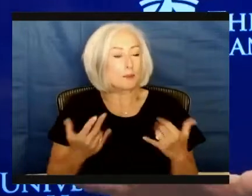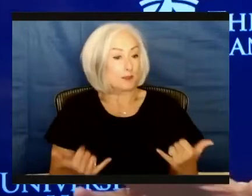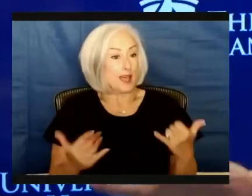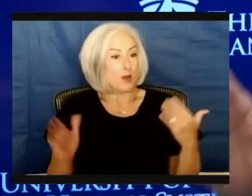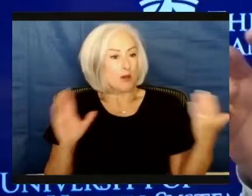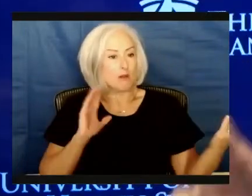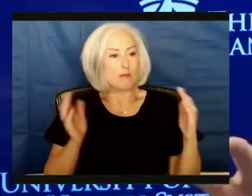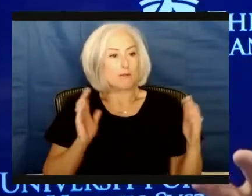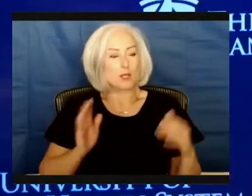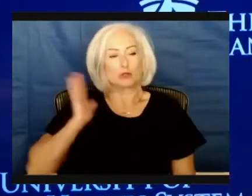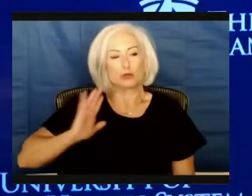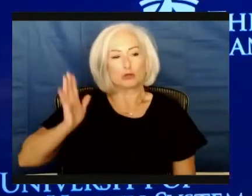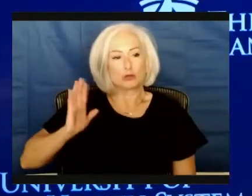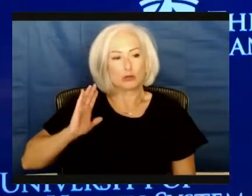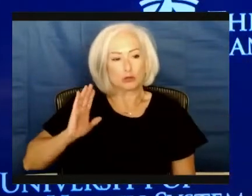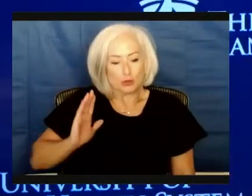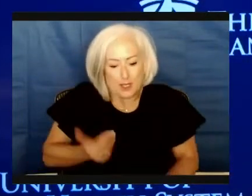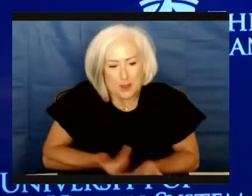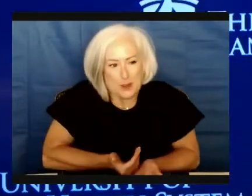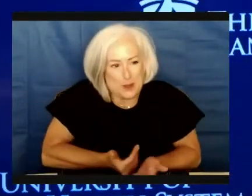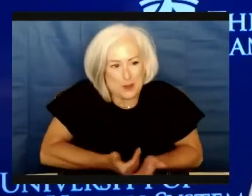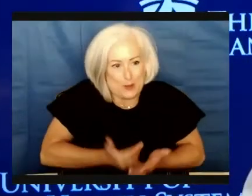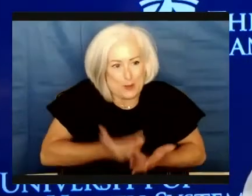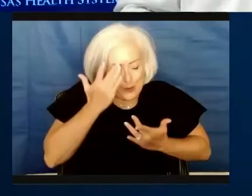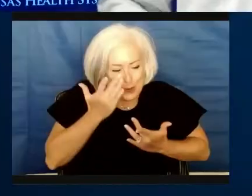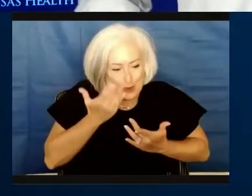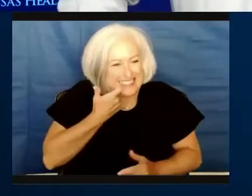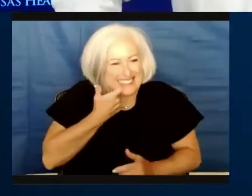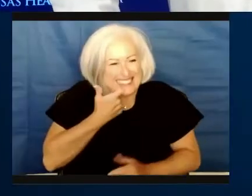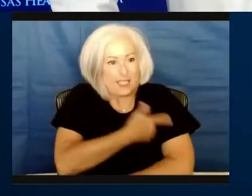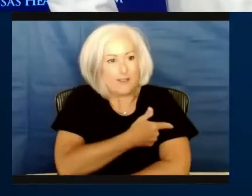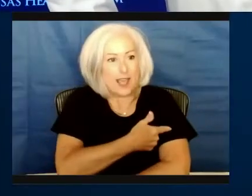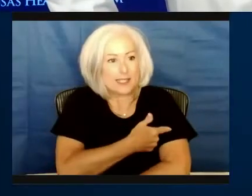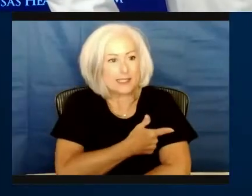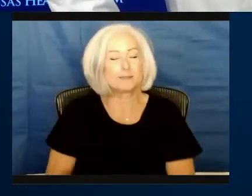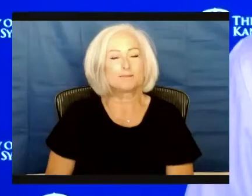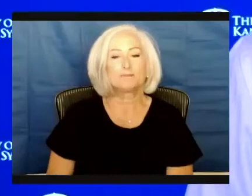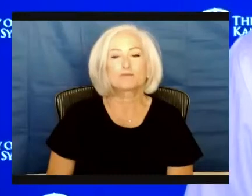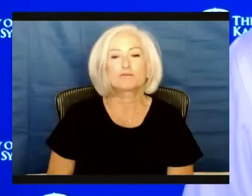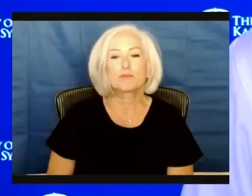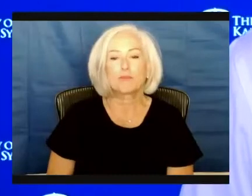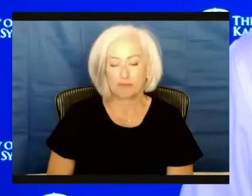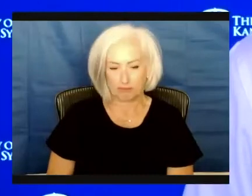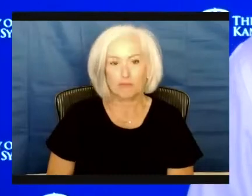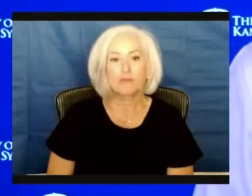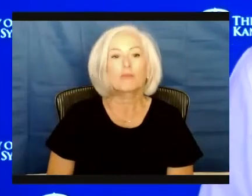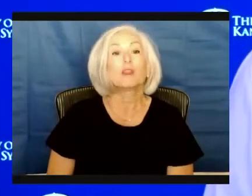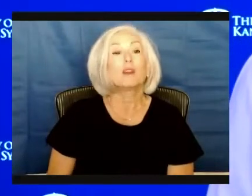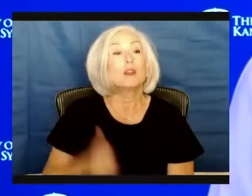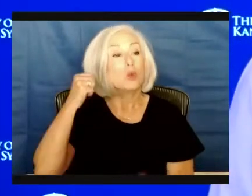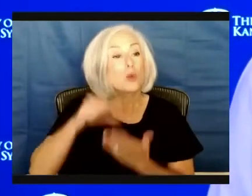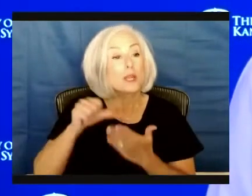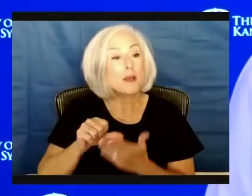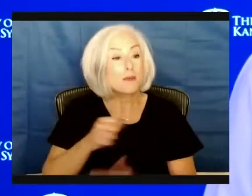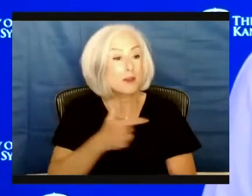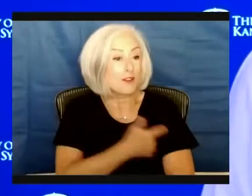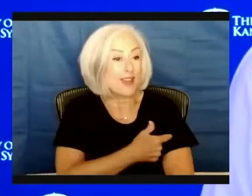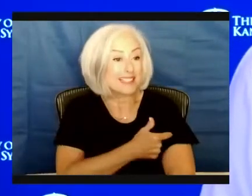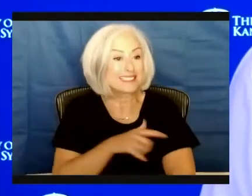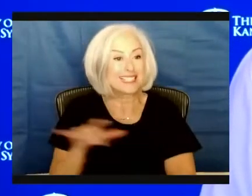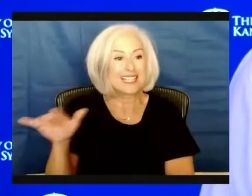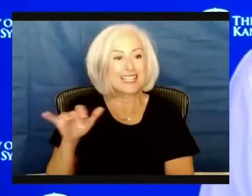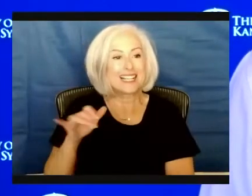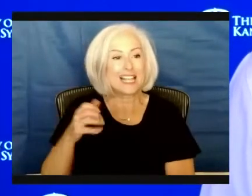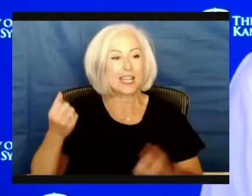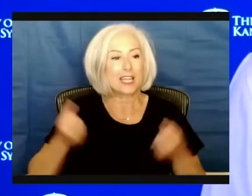it was fresh and we were just getting folks vaccinated. And I think we'll just end on this analogy too. Remember, the vaccine is like airbags or a seatbelt.